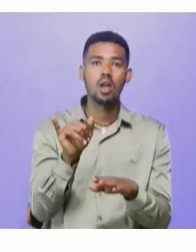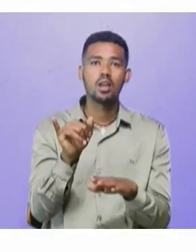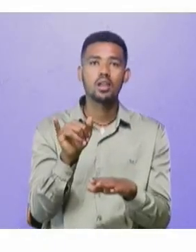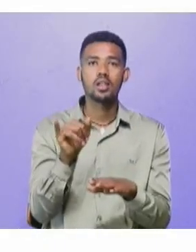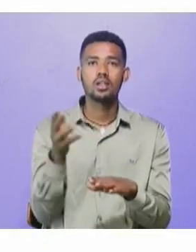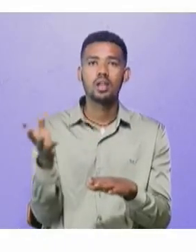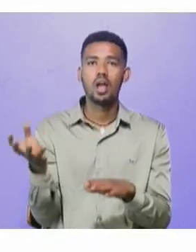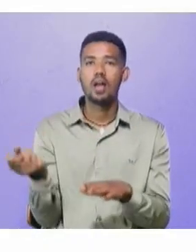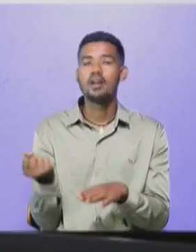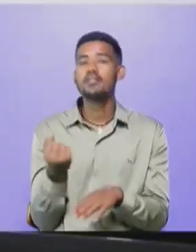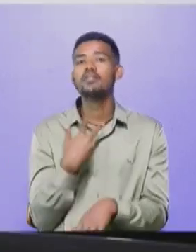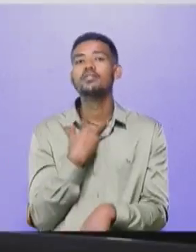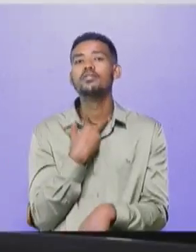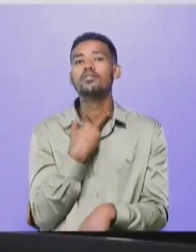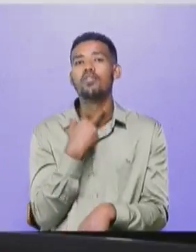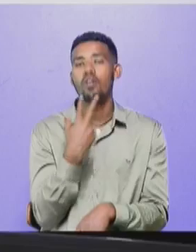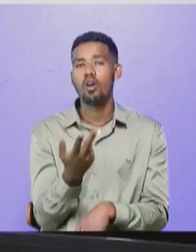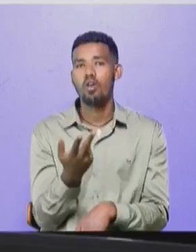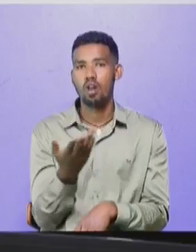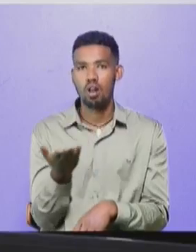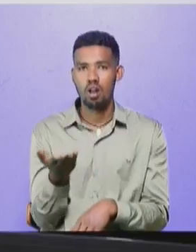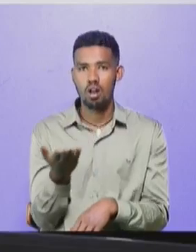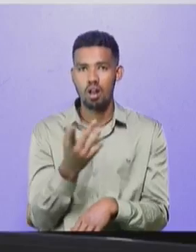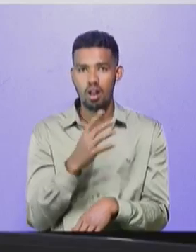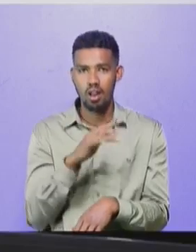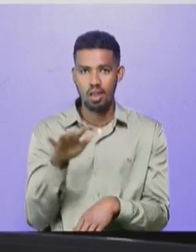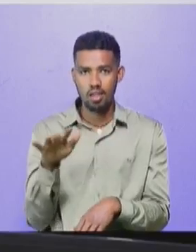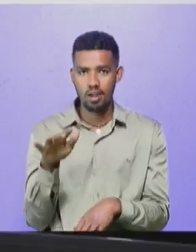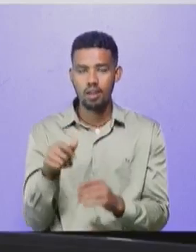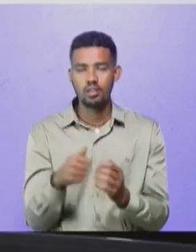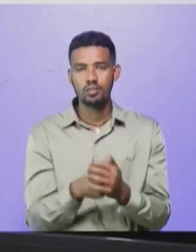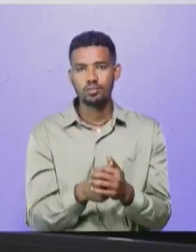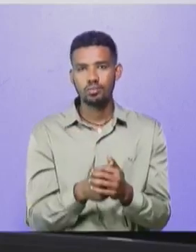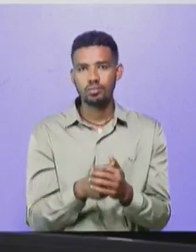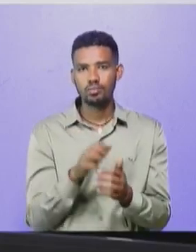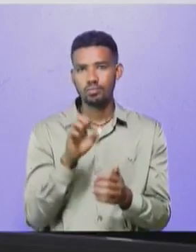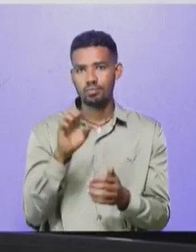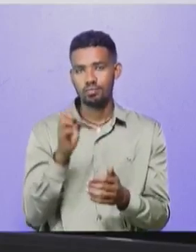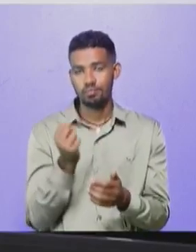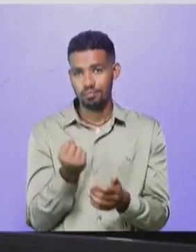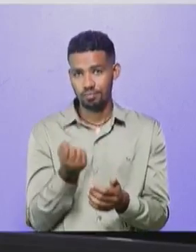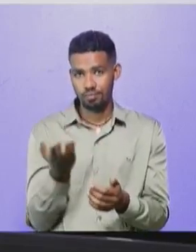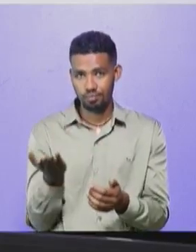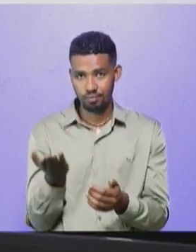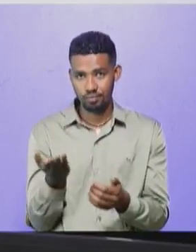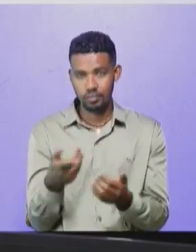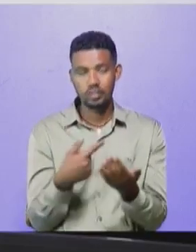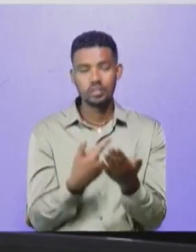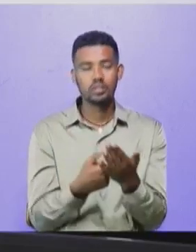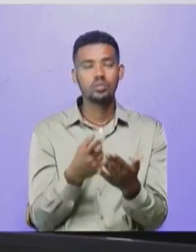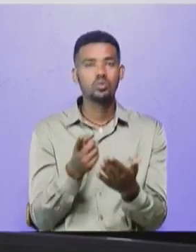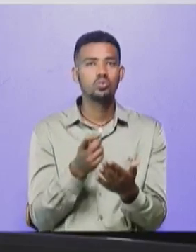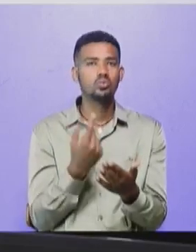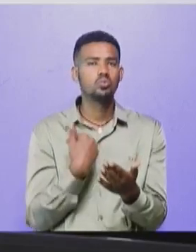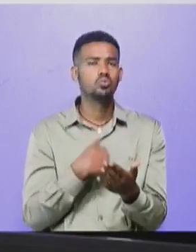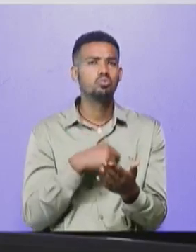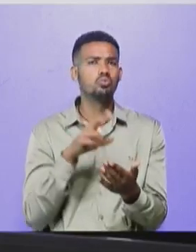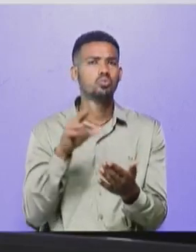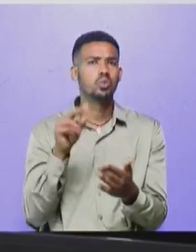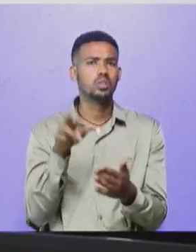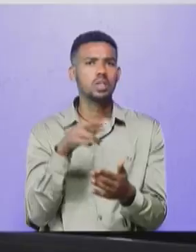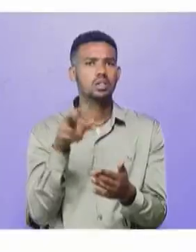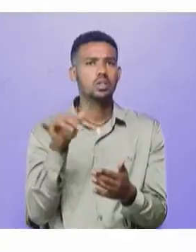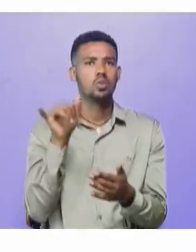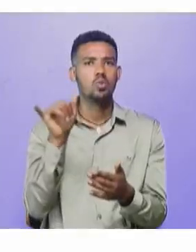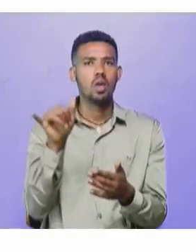Y, there is what? Vowel later, E. So, we don't cancel Y,